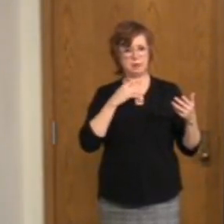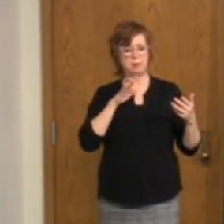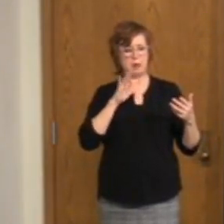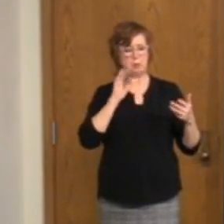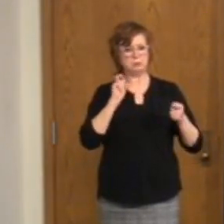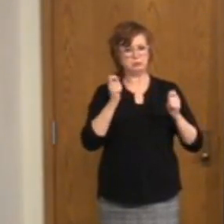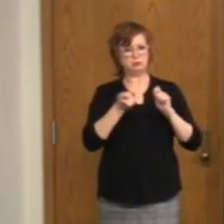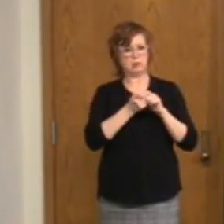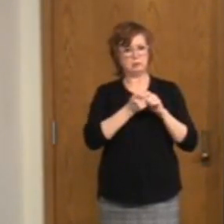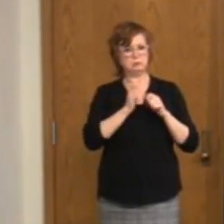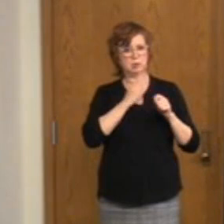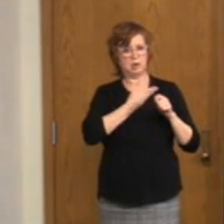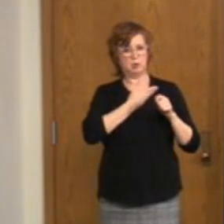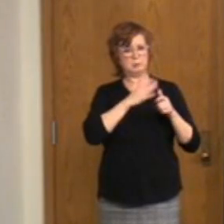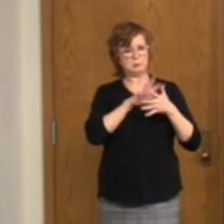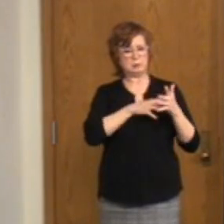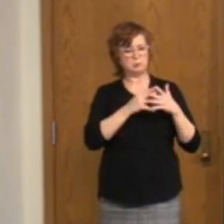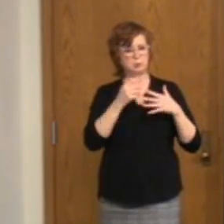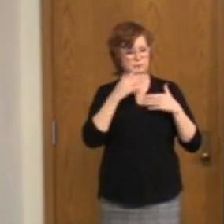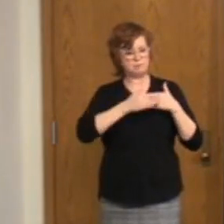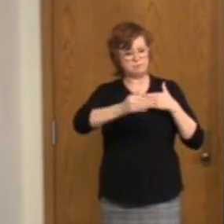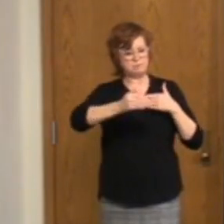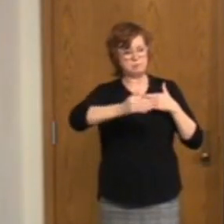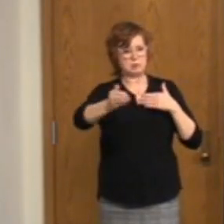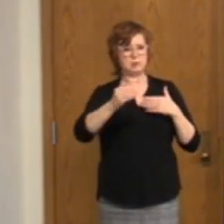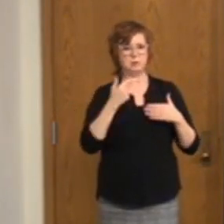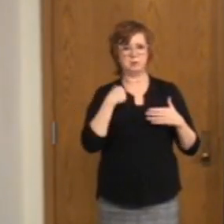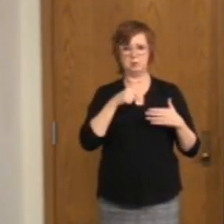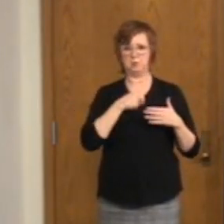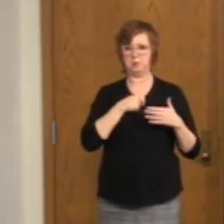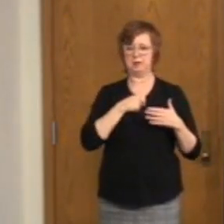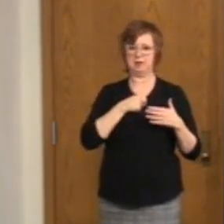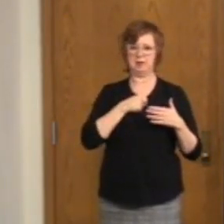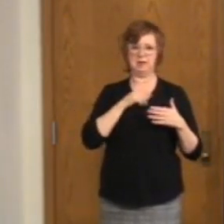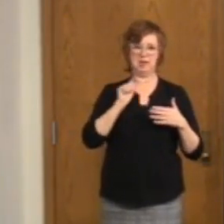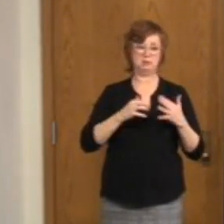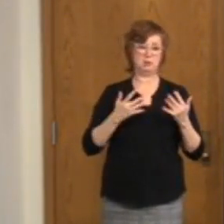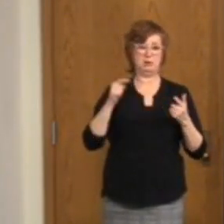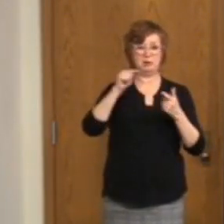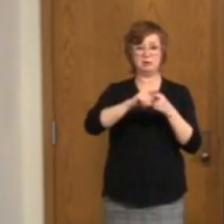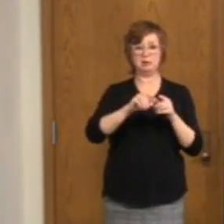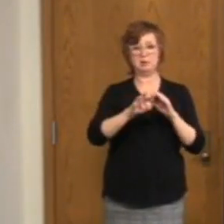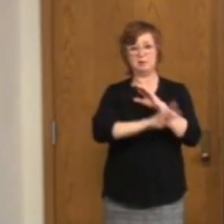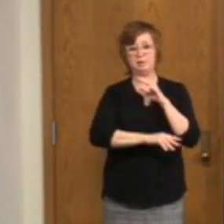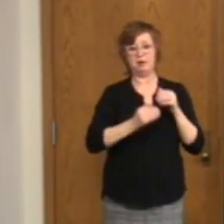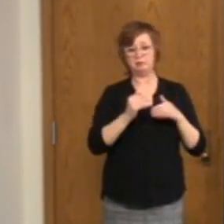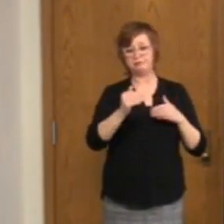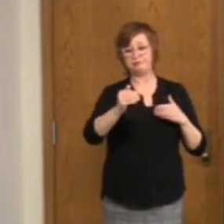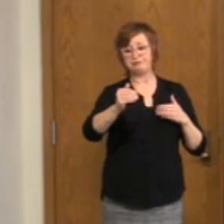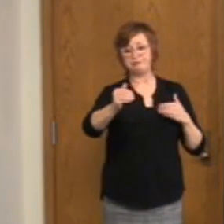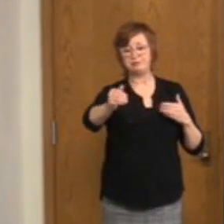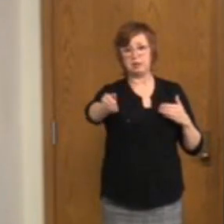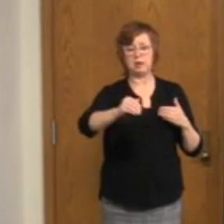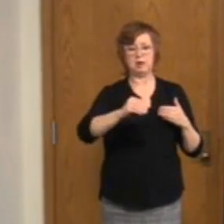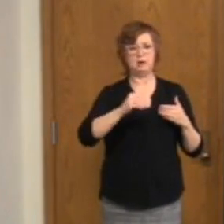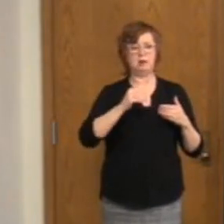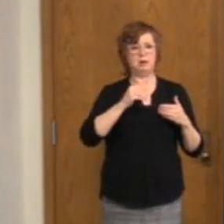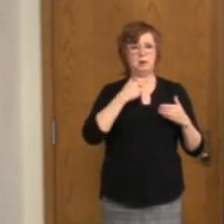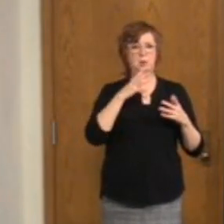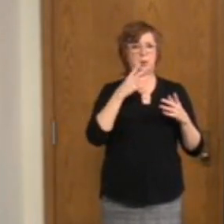what that looks like over the course of the next number of weeks, as opposed to having that conversation over the course of the next number of months.